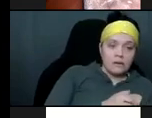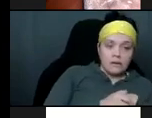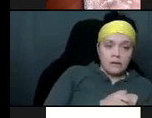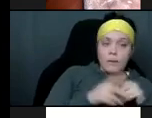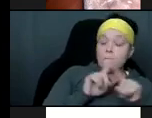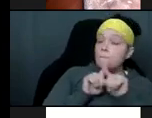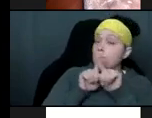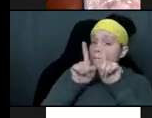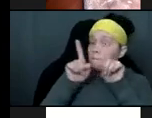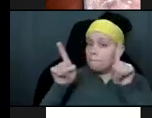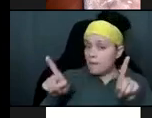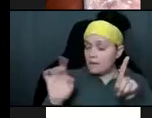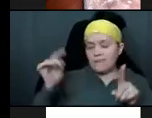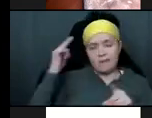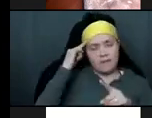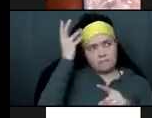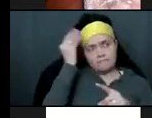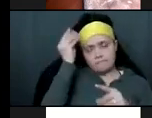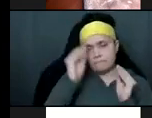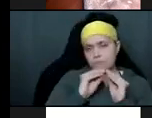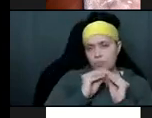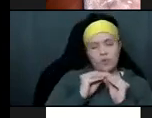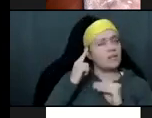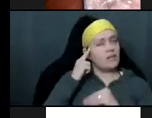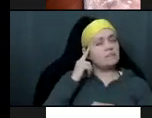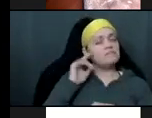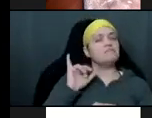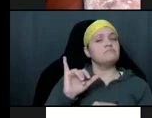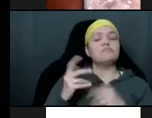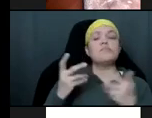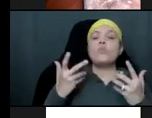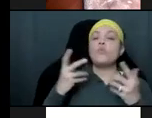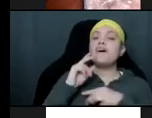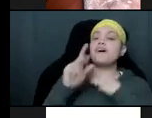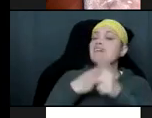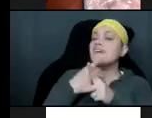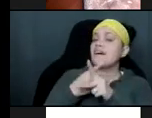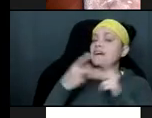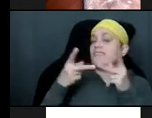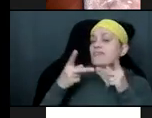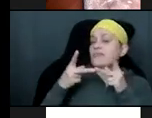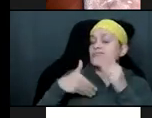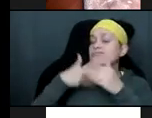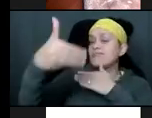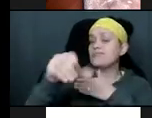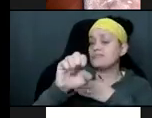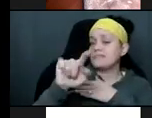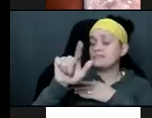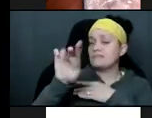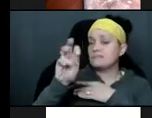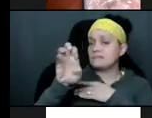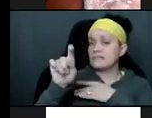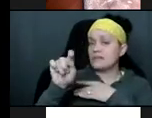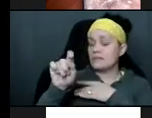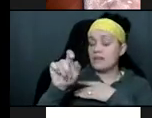However, as I thought more about this, I wondered, well, what kind of place is the next settlement? If it's